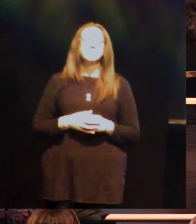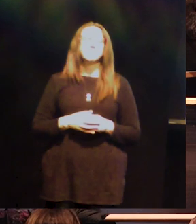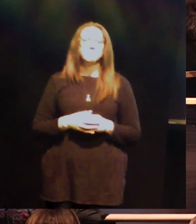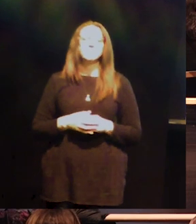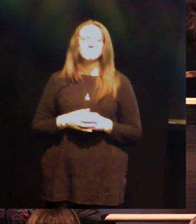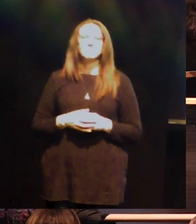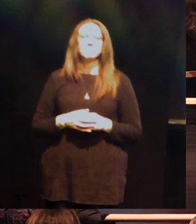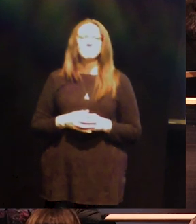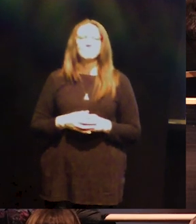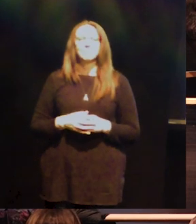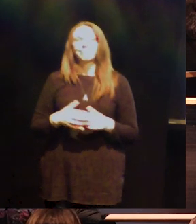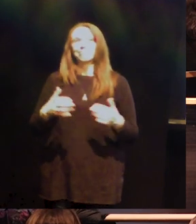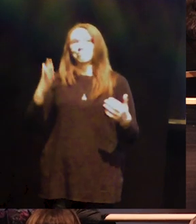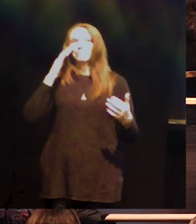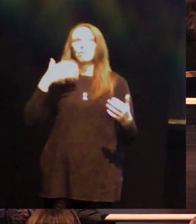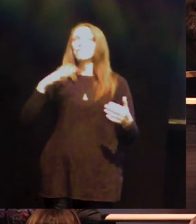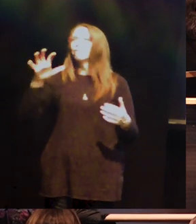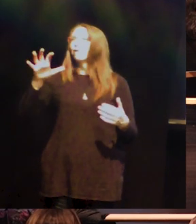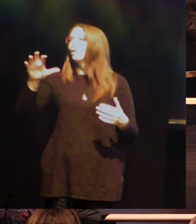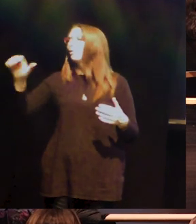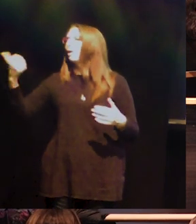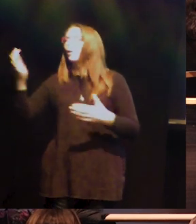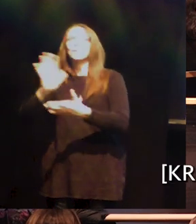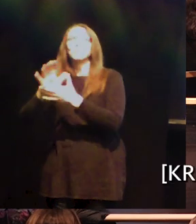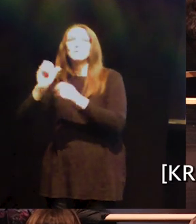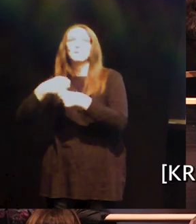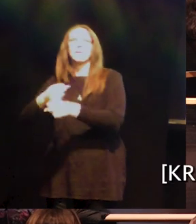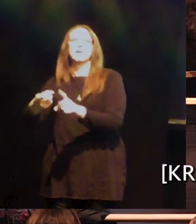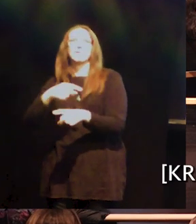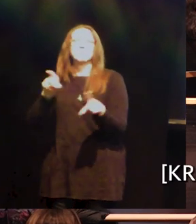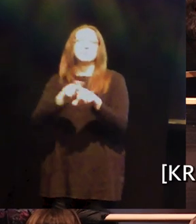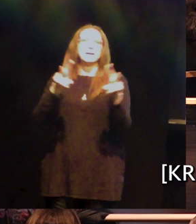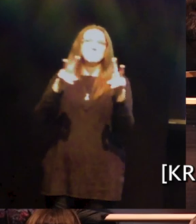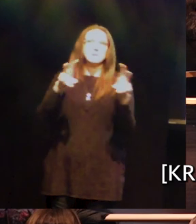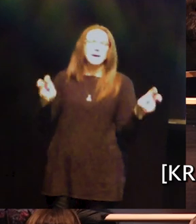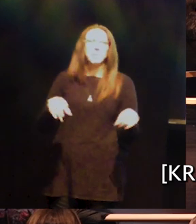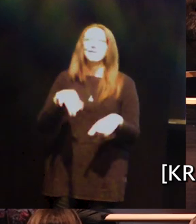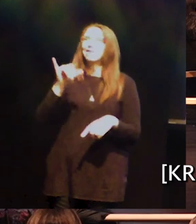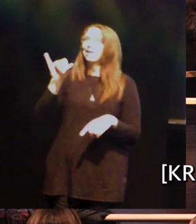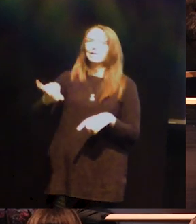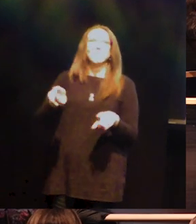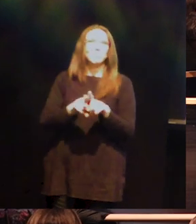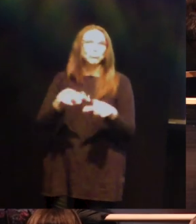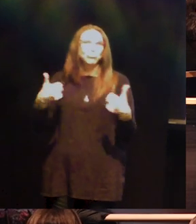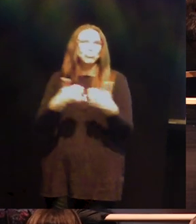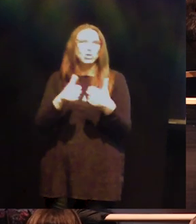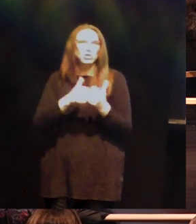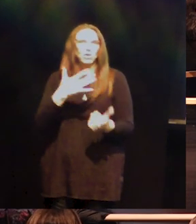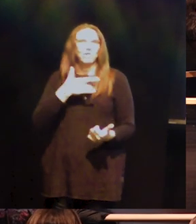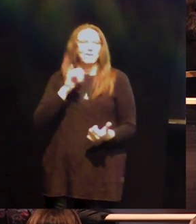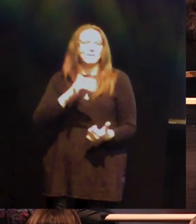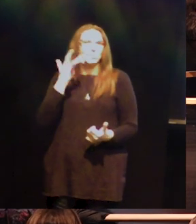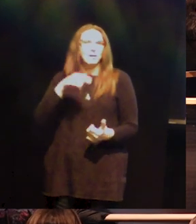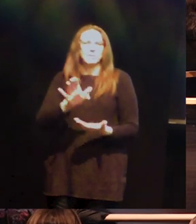there's always 500 other movies you can make from the same topic. Right, and it challenges what you feel and think in your own way, and I think that's why this film